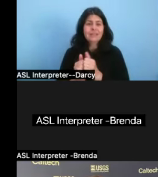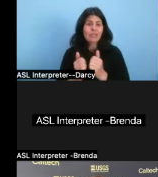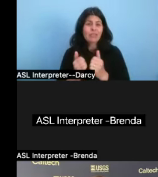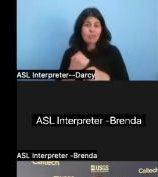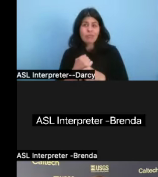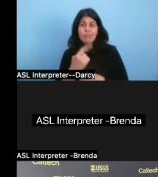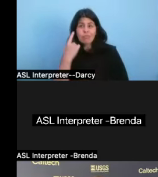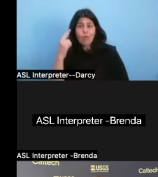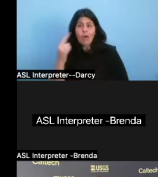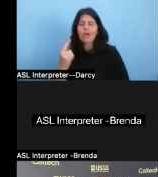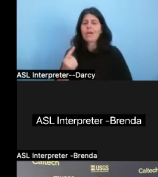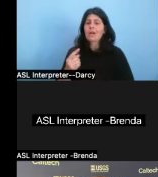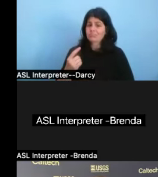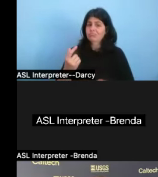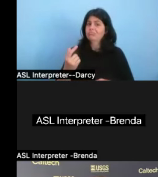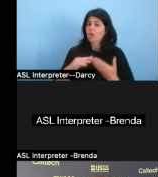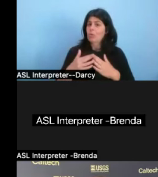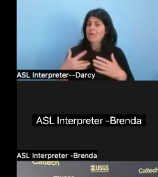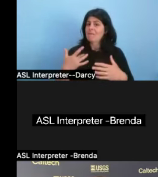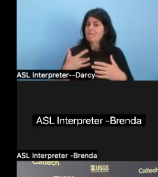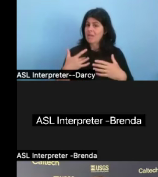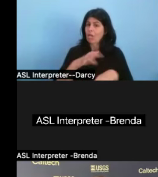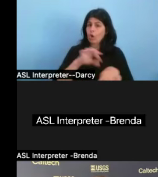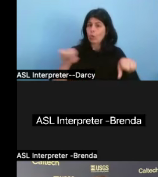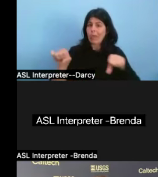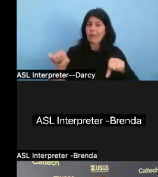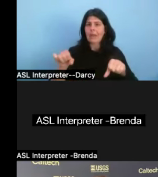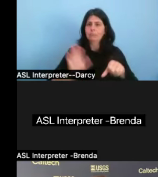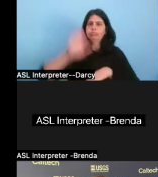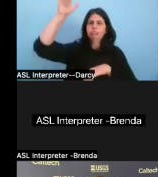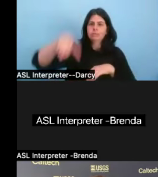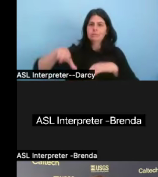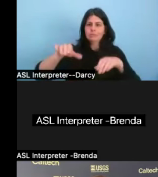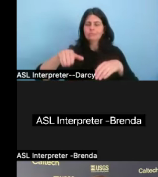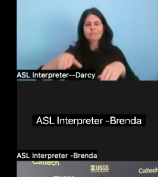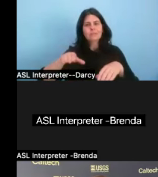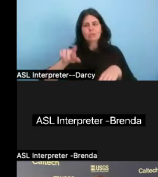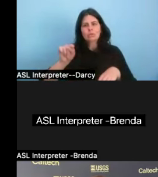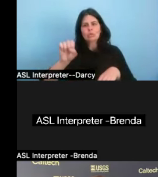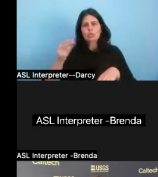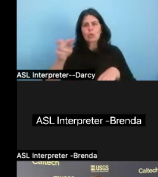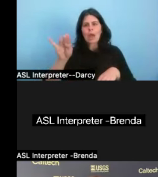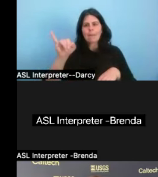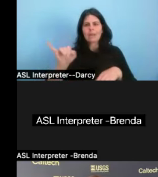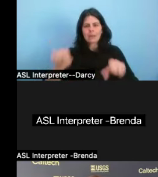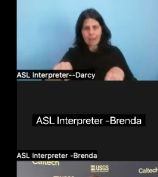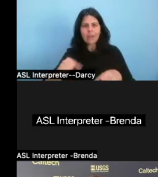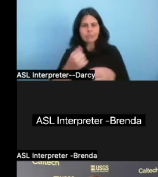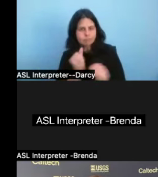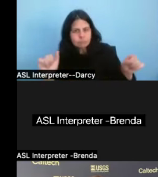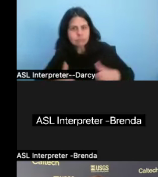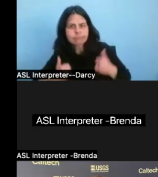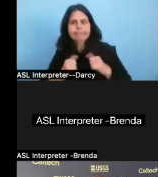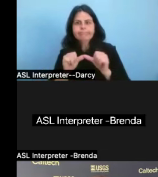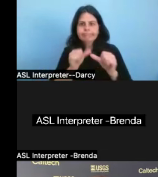and tsunami resilient. And I want to thank everybody for participating in our quarterly workshops, our ongoing webinars, our shakeout